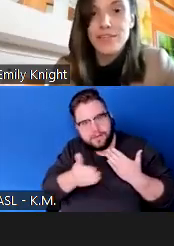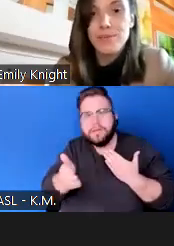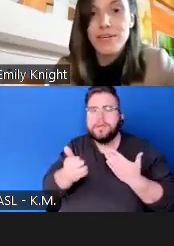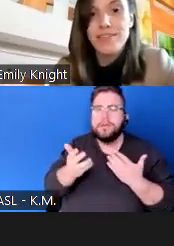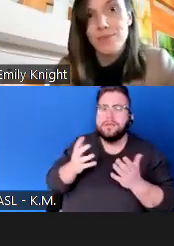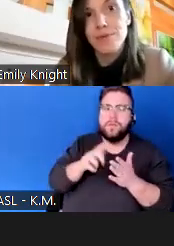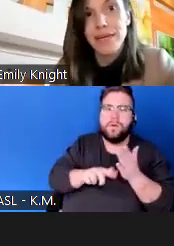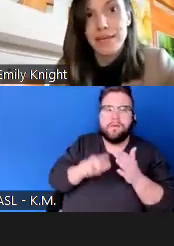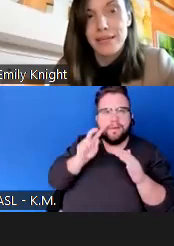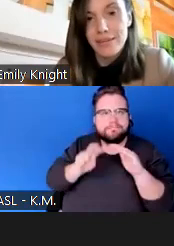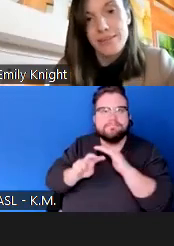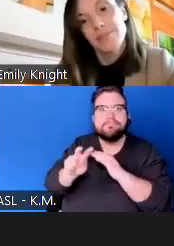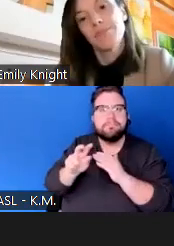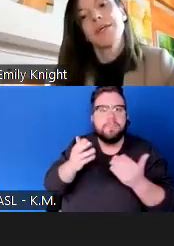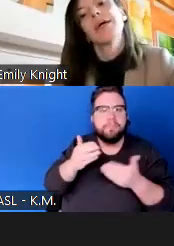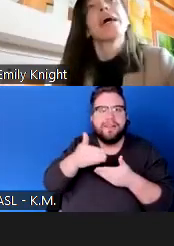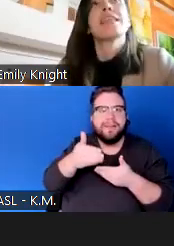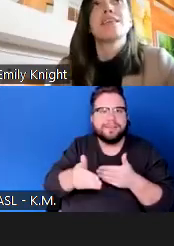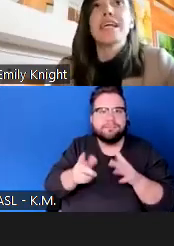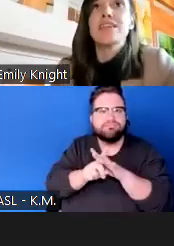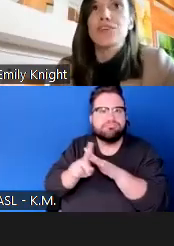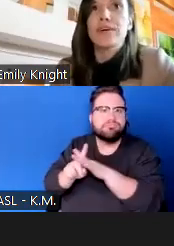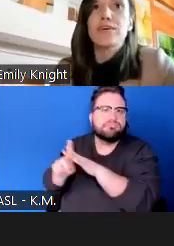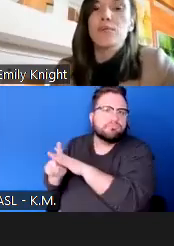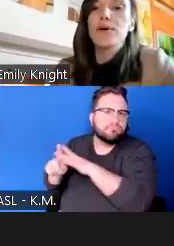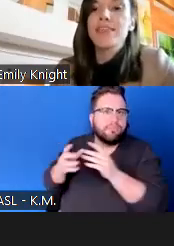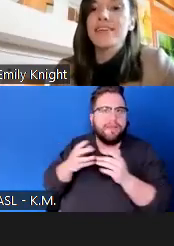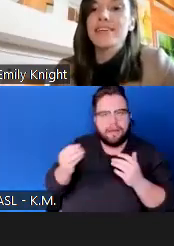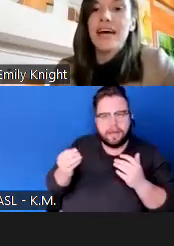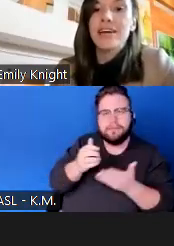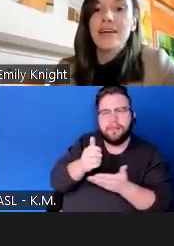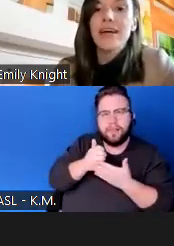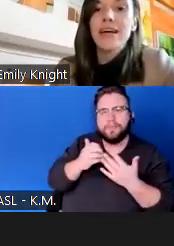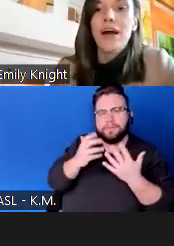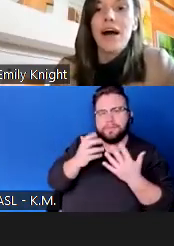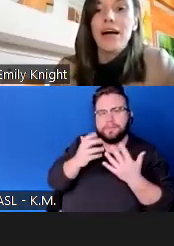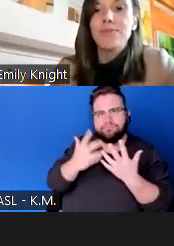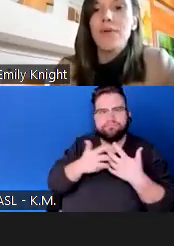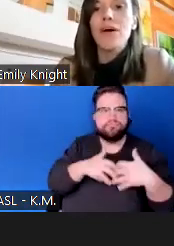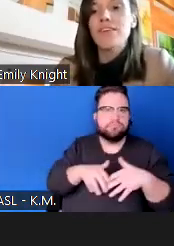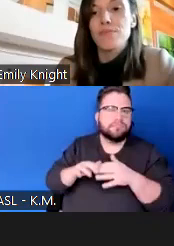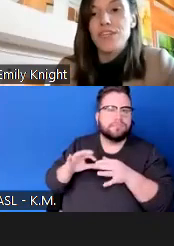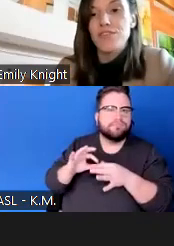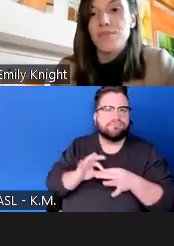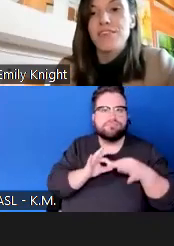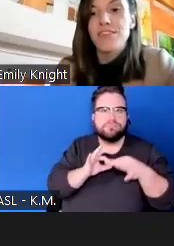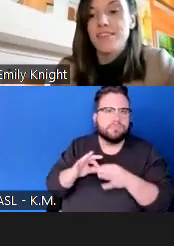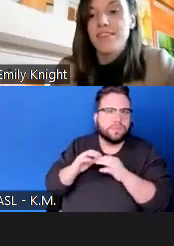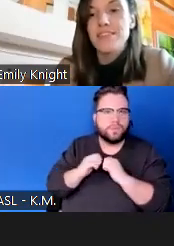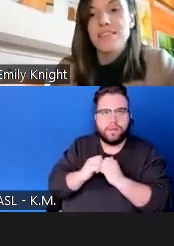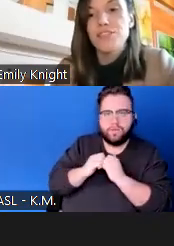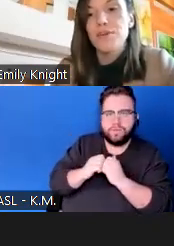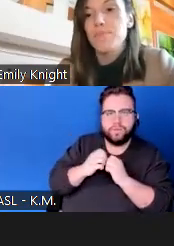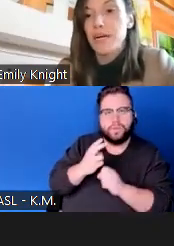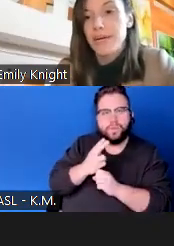sensory experiences we might get next. And then to integrate or put that together, all the information from our